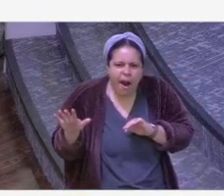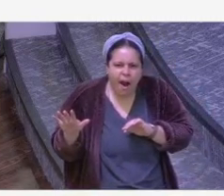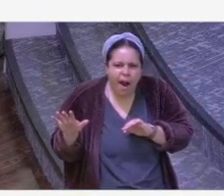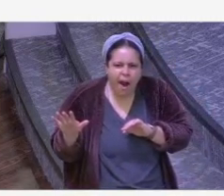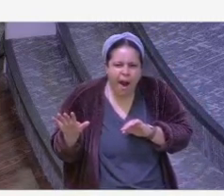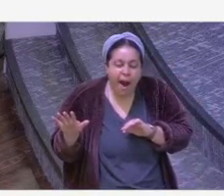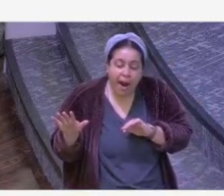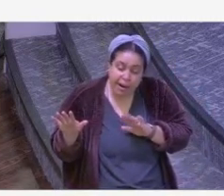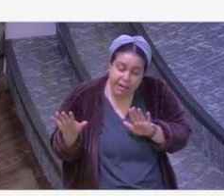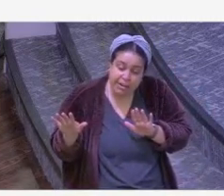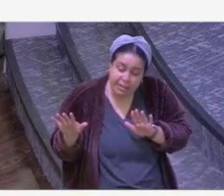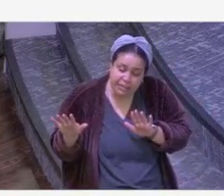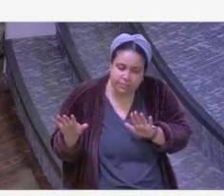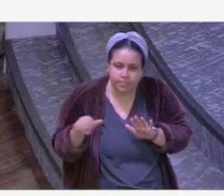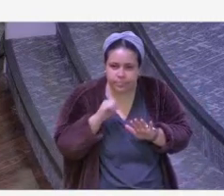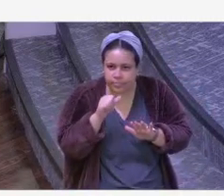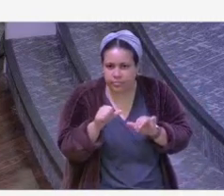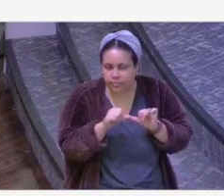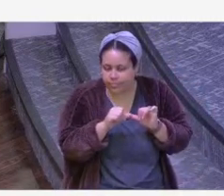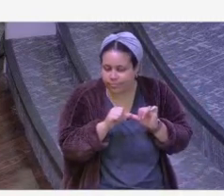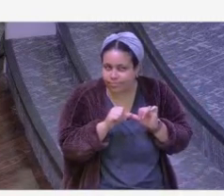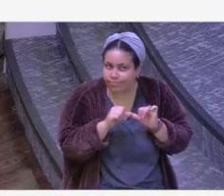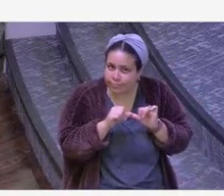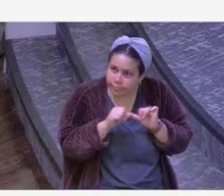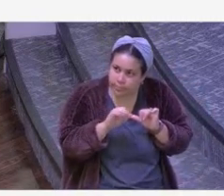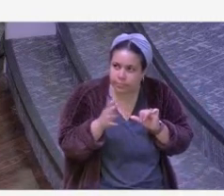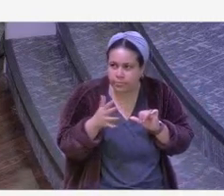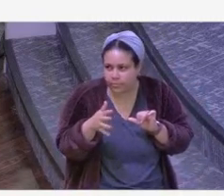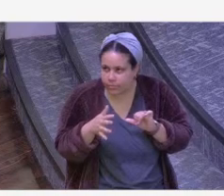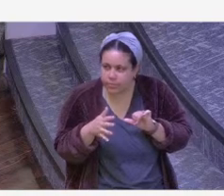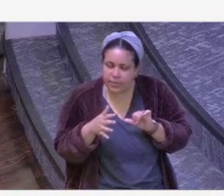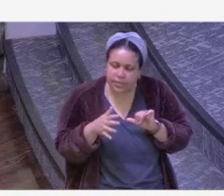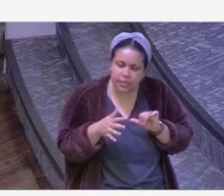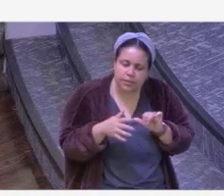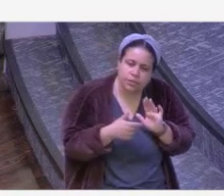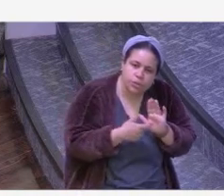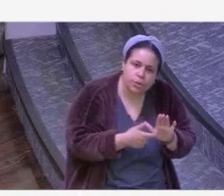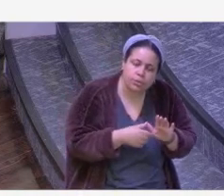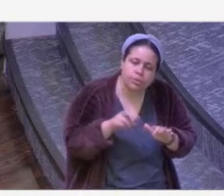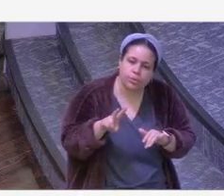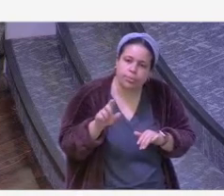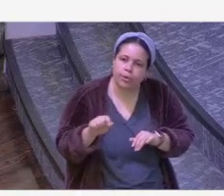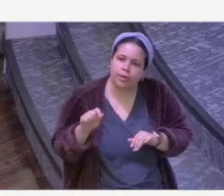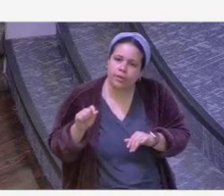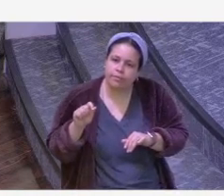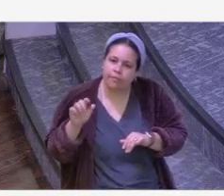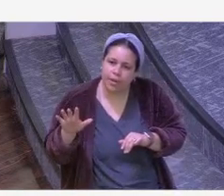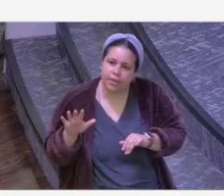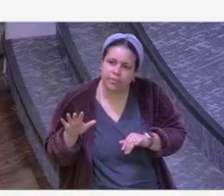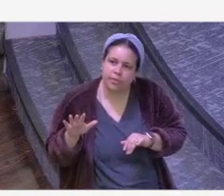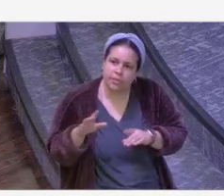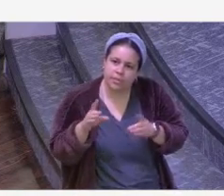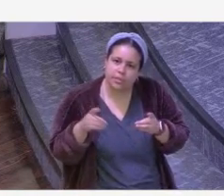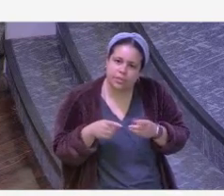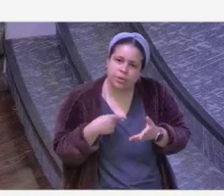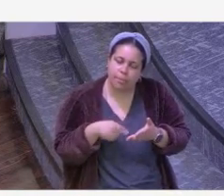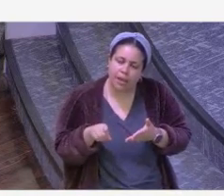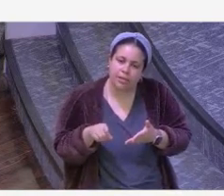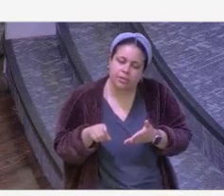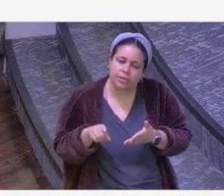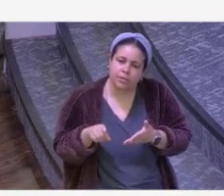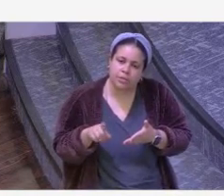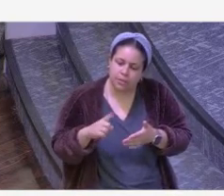It's not necessarily said in there, but most, it's kind of implied that 2.5, and that's what districts pay the tax commissioners,